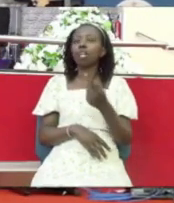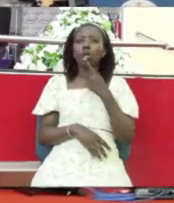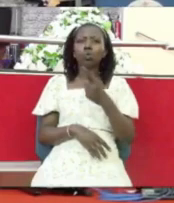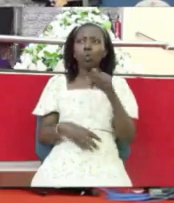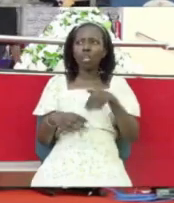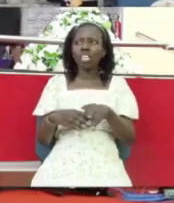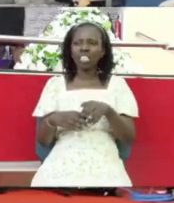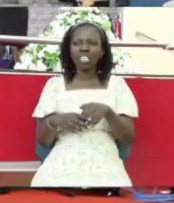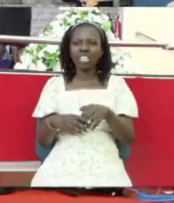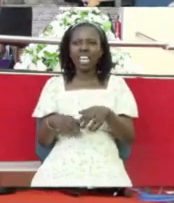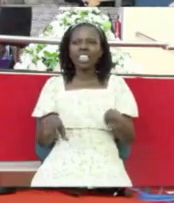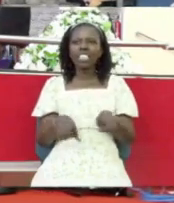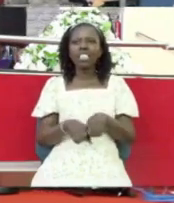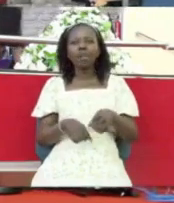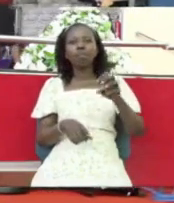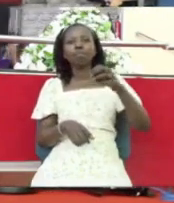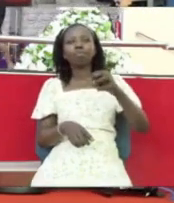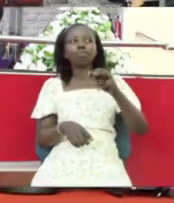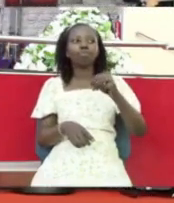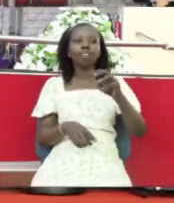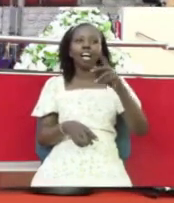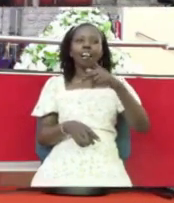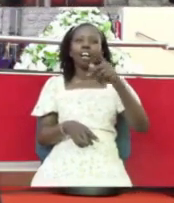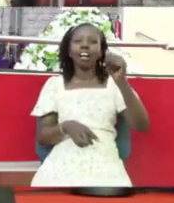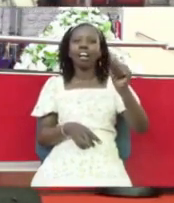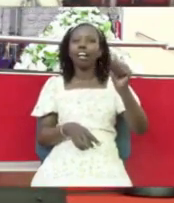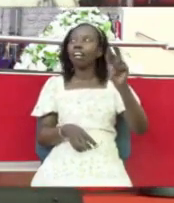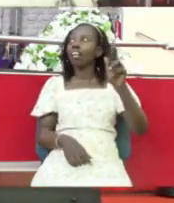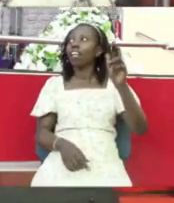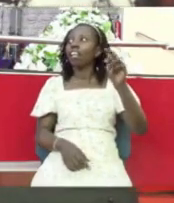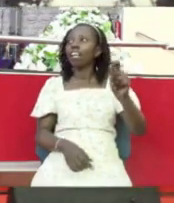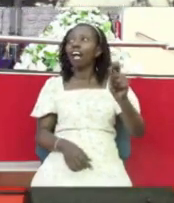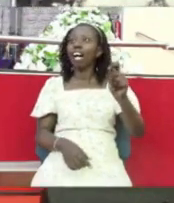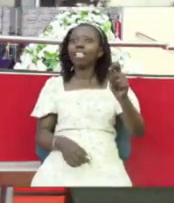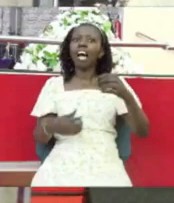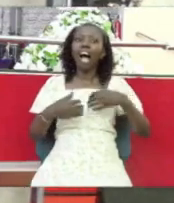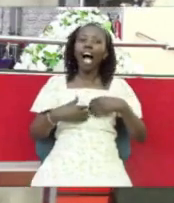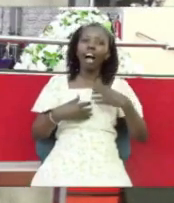big cart. Katika hilo gari. Katika hilo kuna kichana.